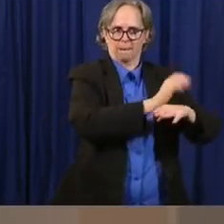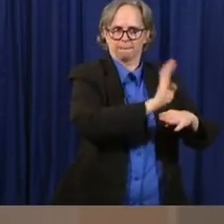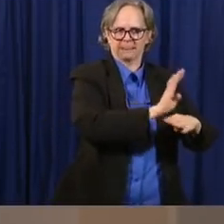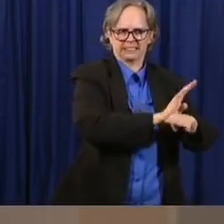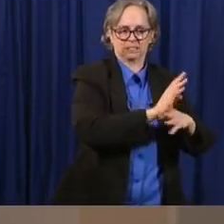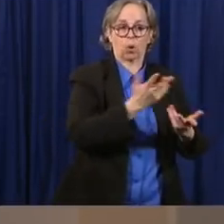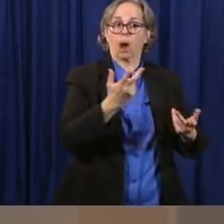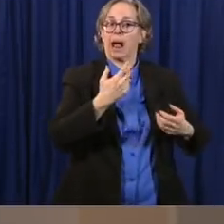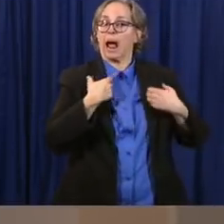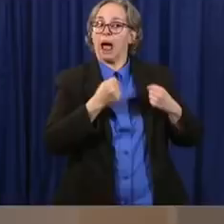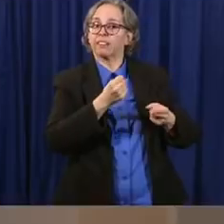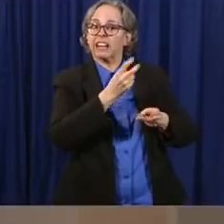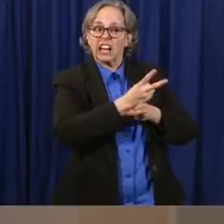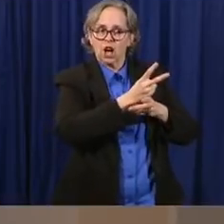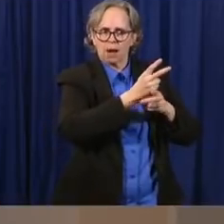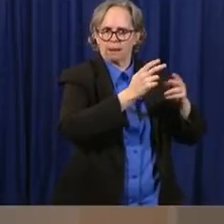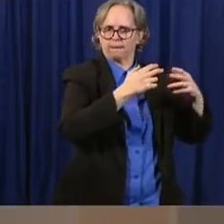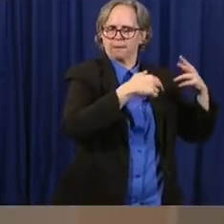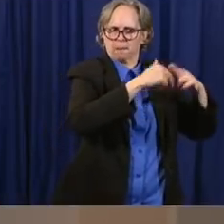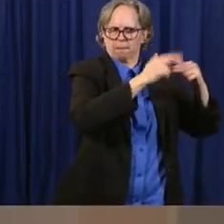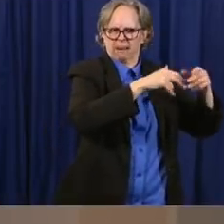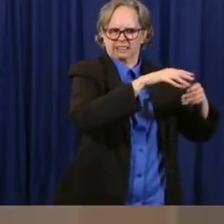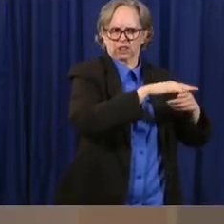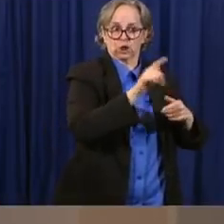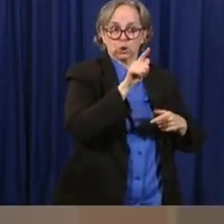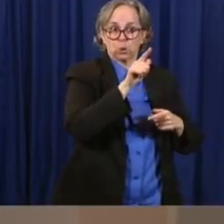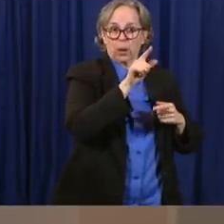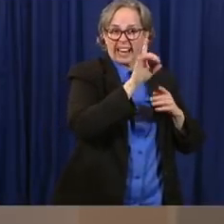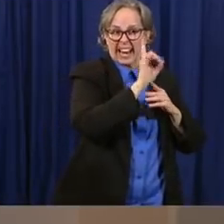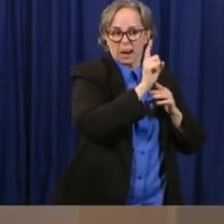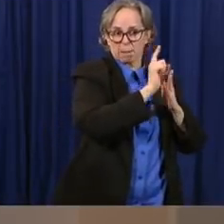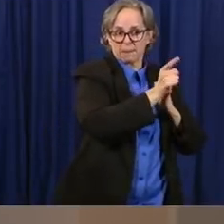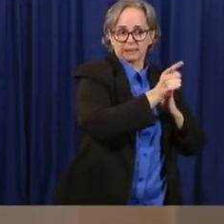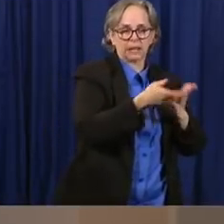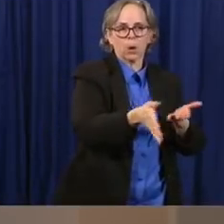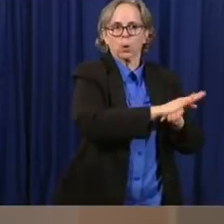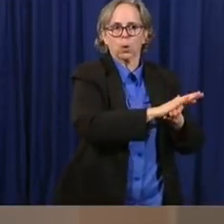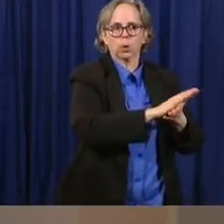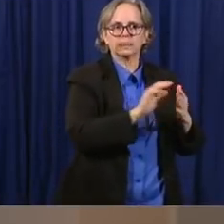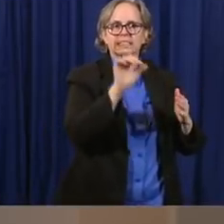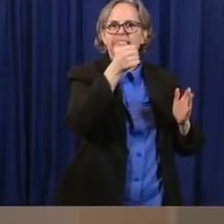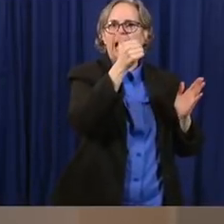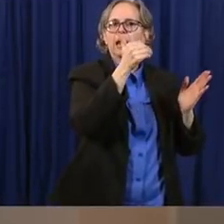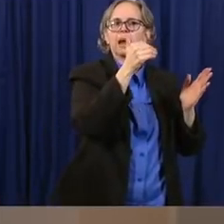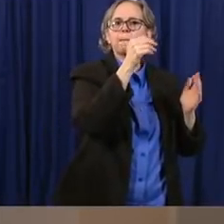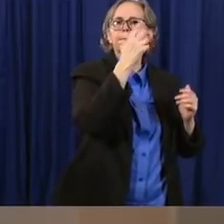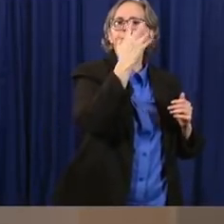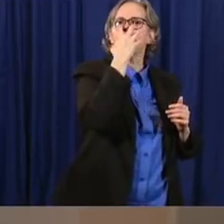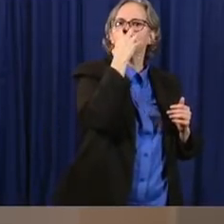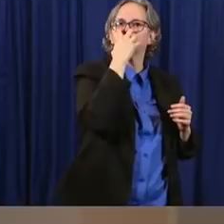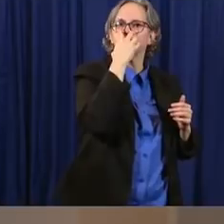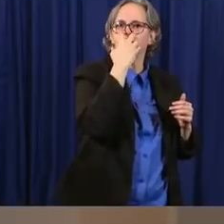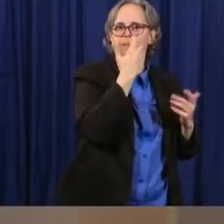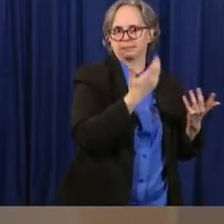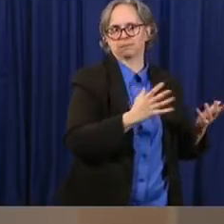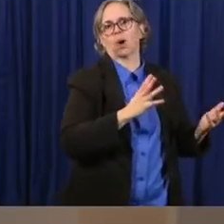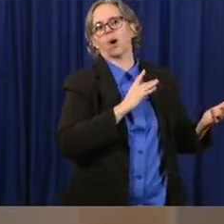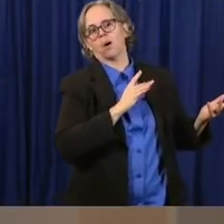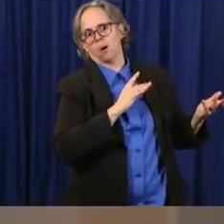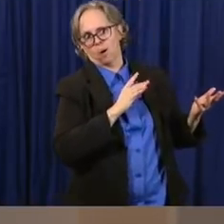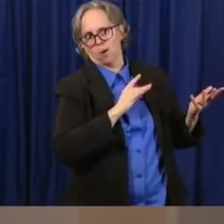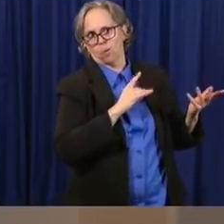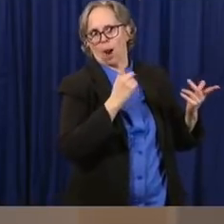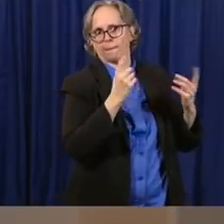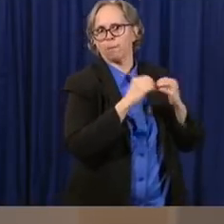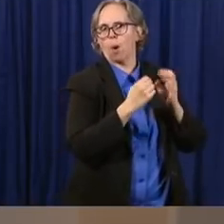do 10 masks in 28 minutes, and they have 100 of these machines across Ohio. So it's just another example of